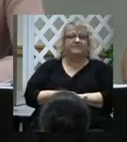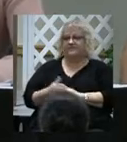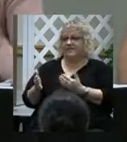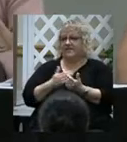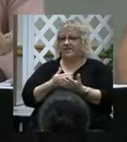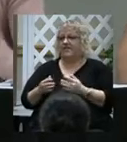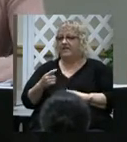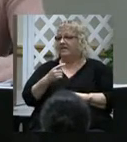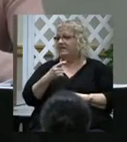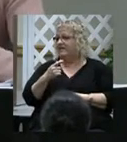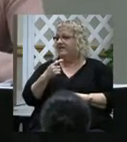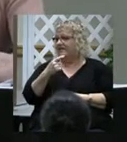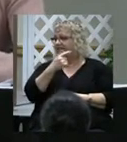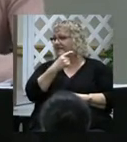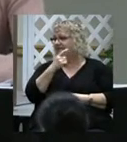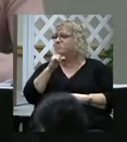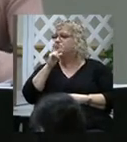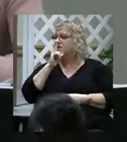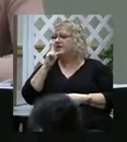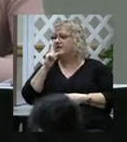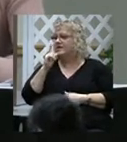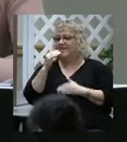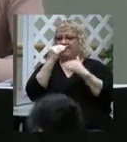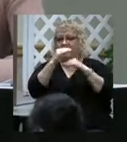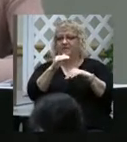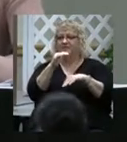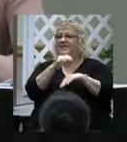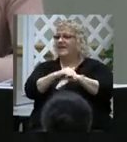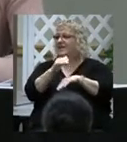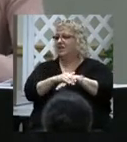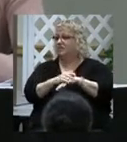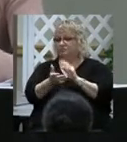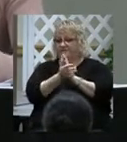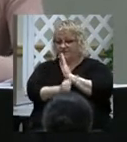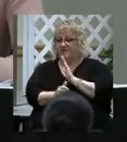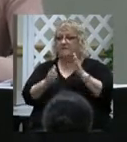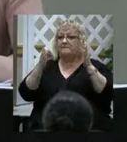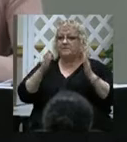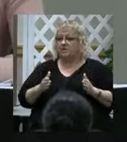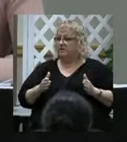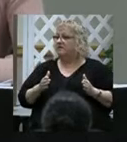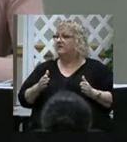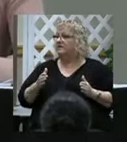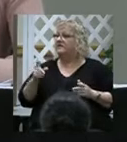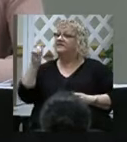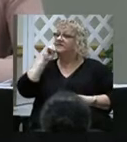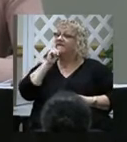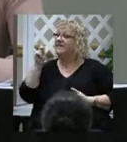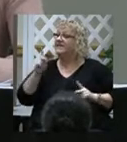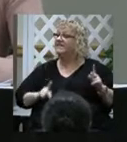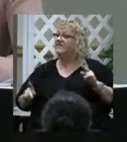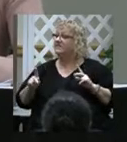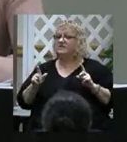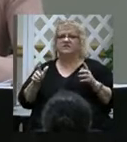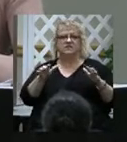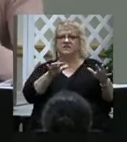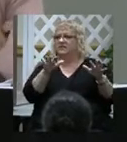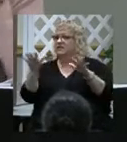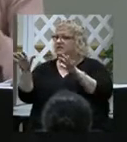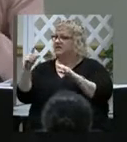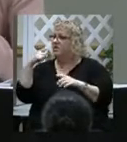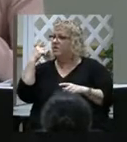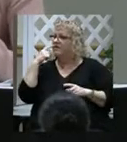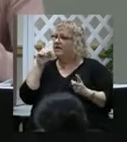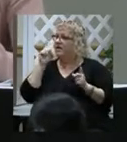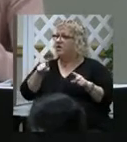So this is really what limited English proficient individuals and deaf individuals go through whenever